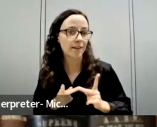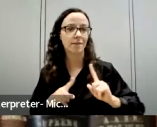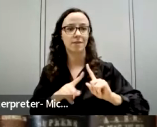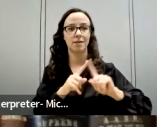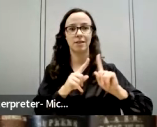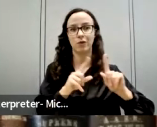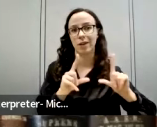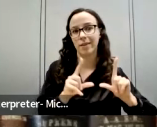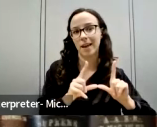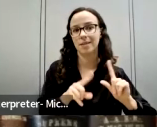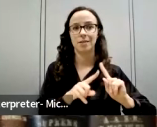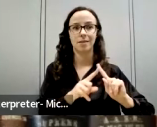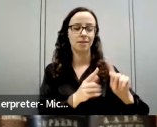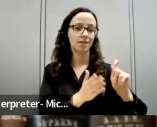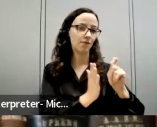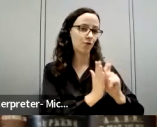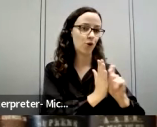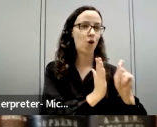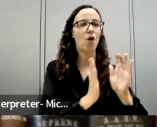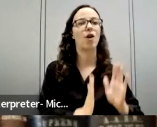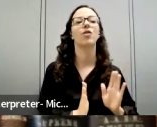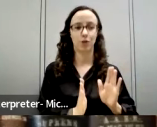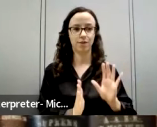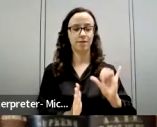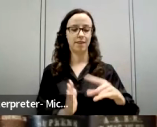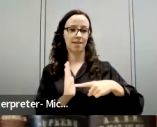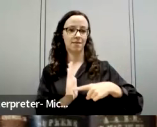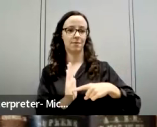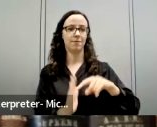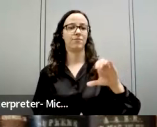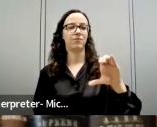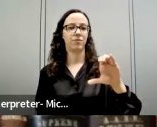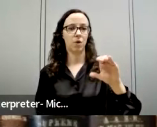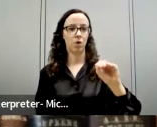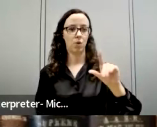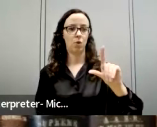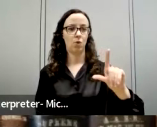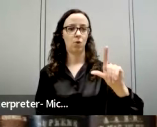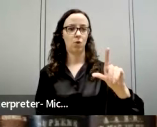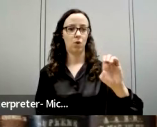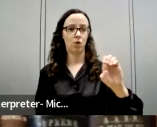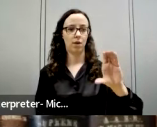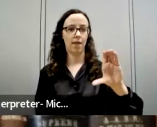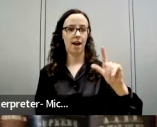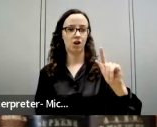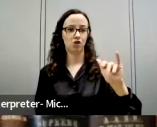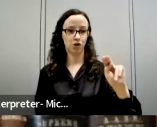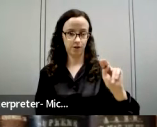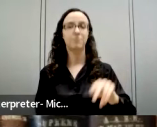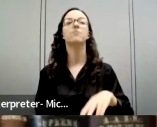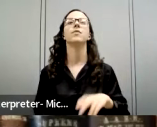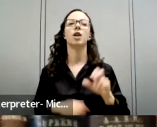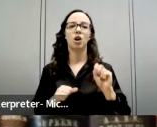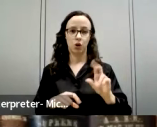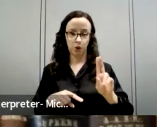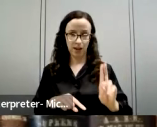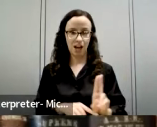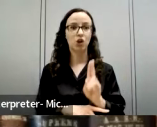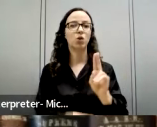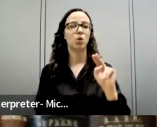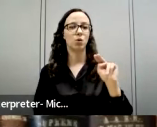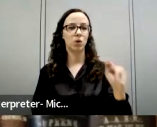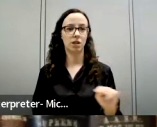licenses. That would be an example of a collection. In a collection, you can use a no derivative work.